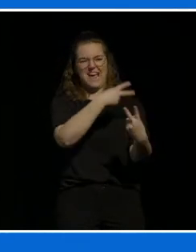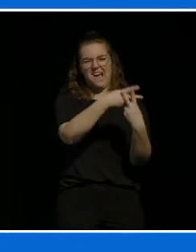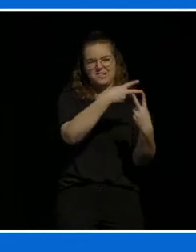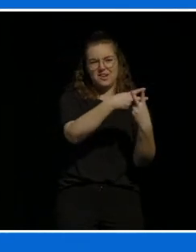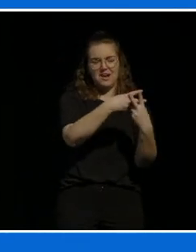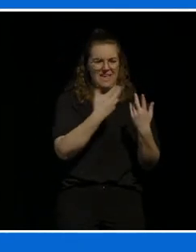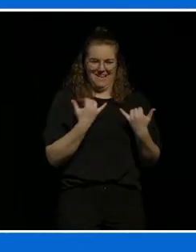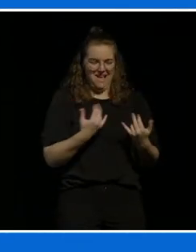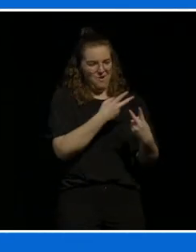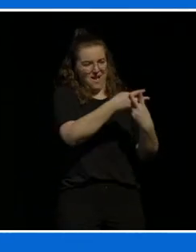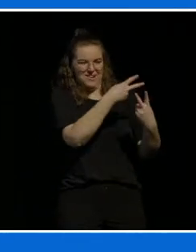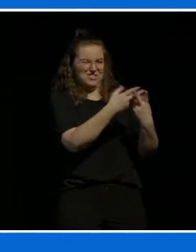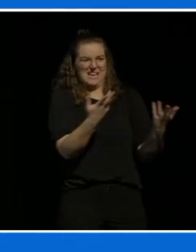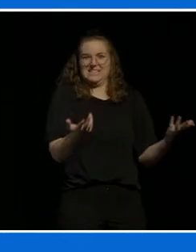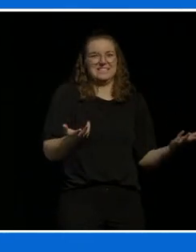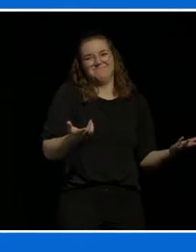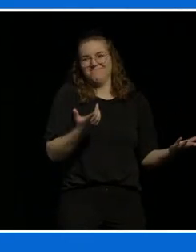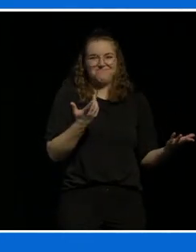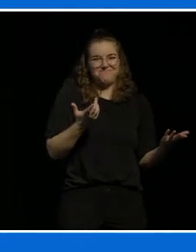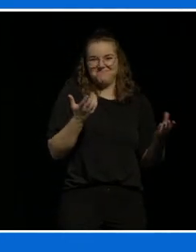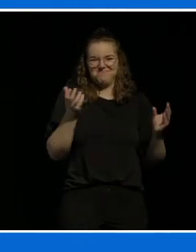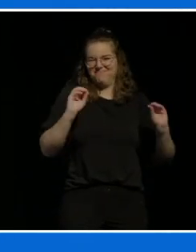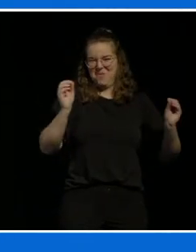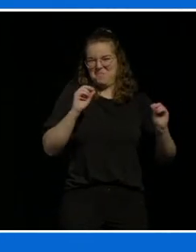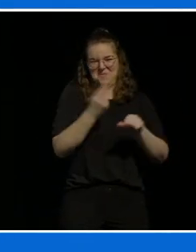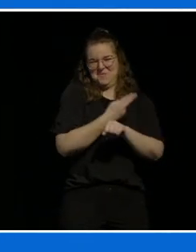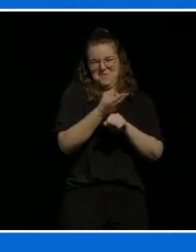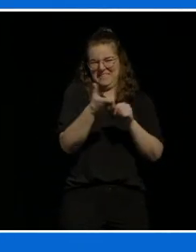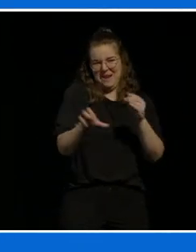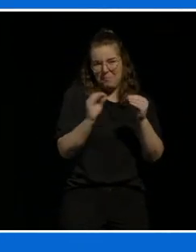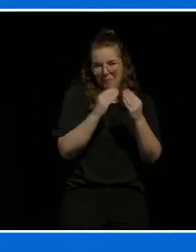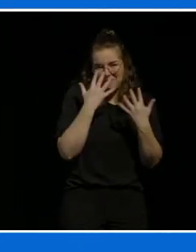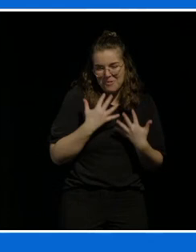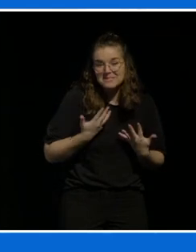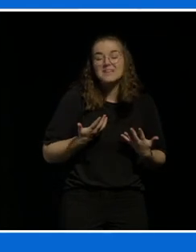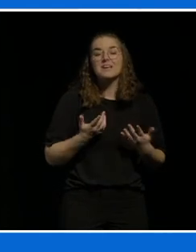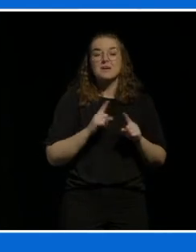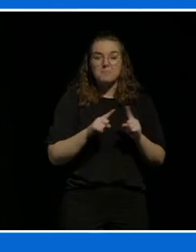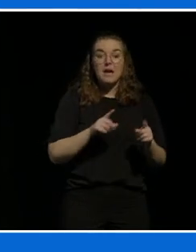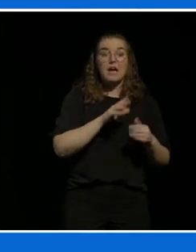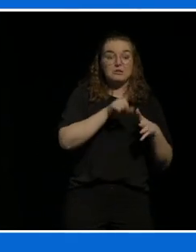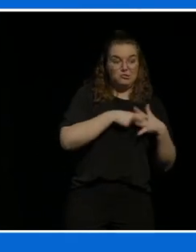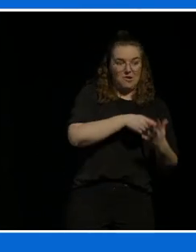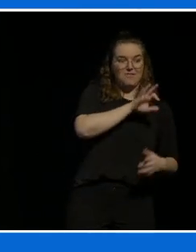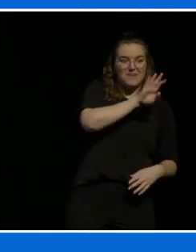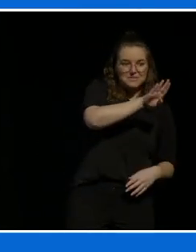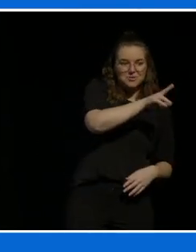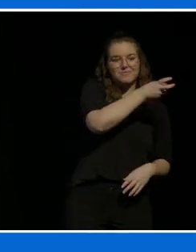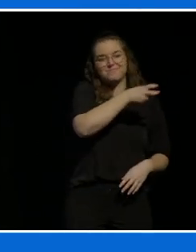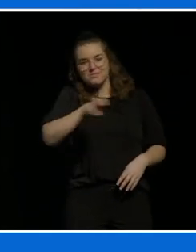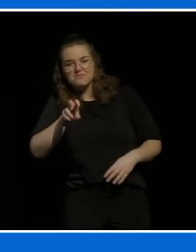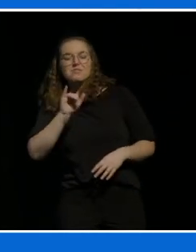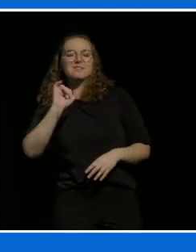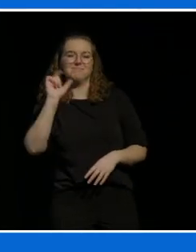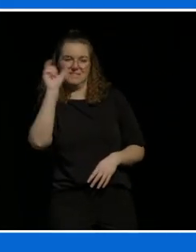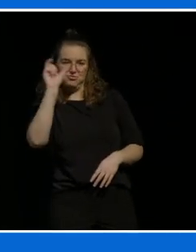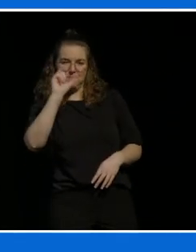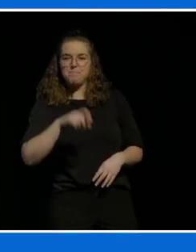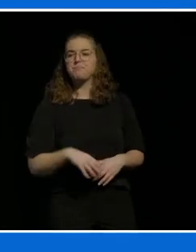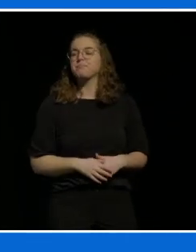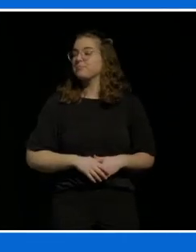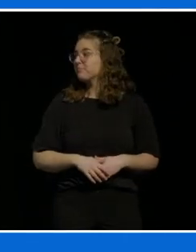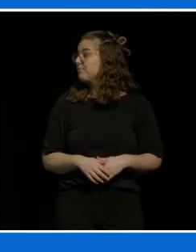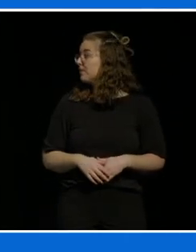as helpful, unfortunately. But yeah, I transferred from Facebook to Instagram. Yeah, and for